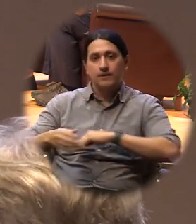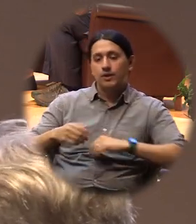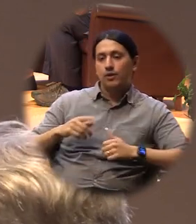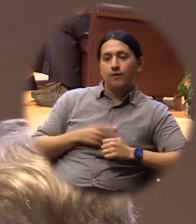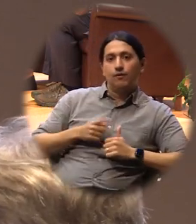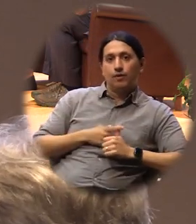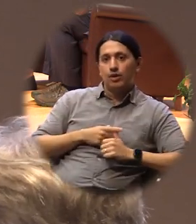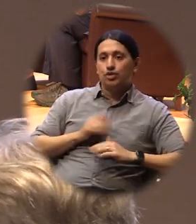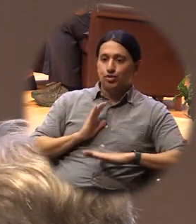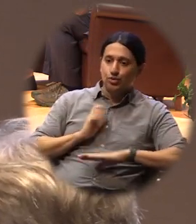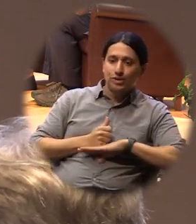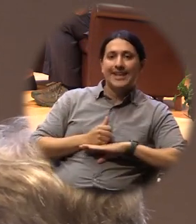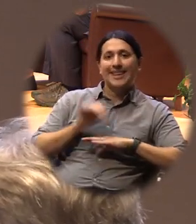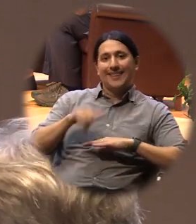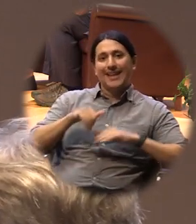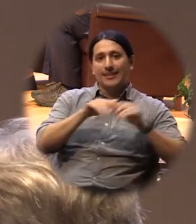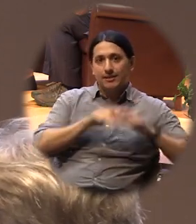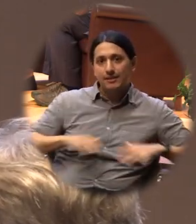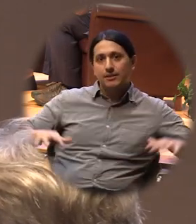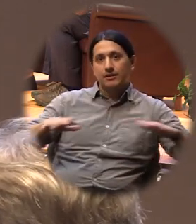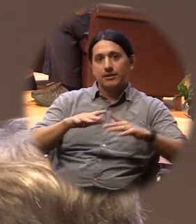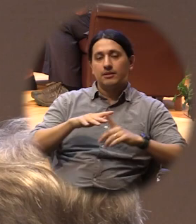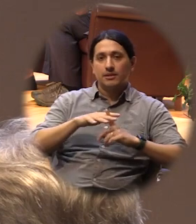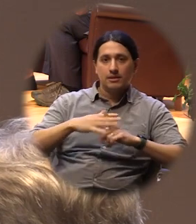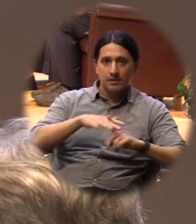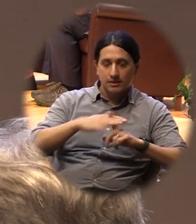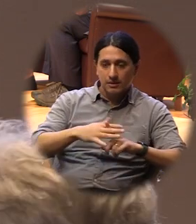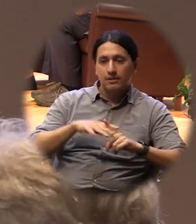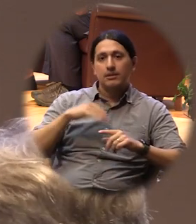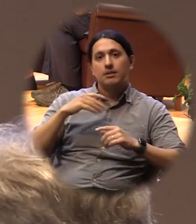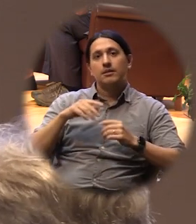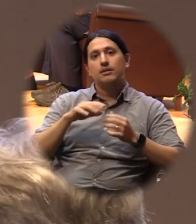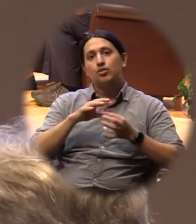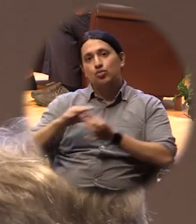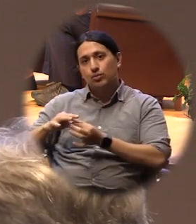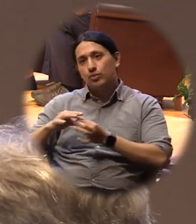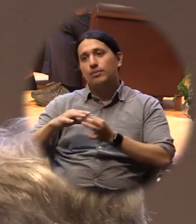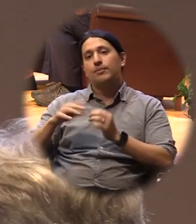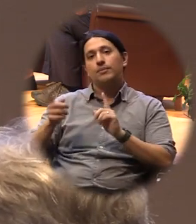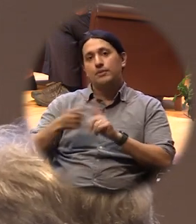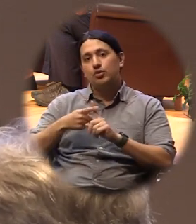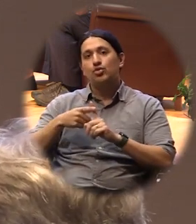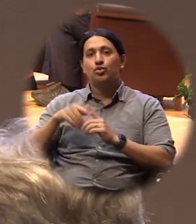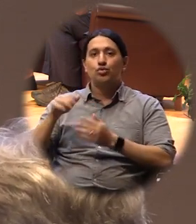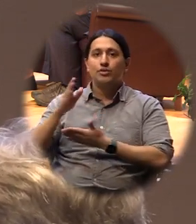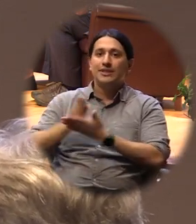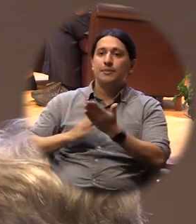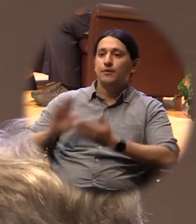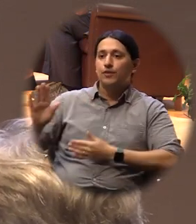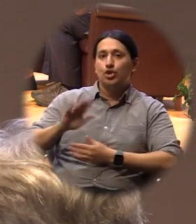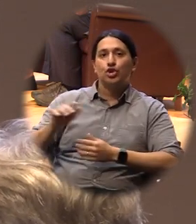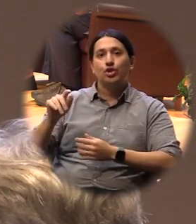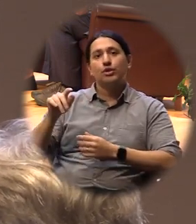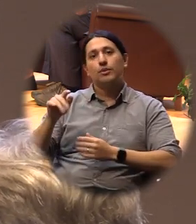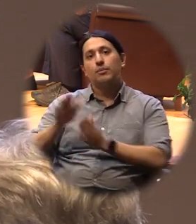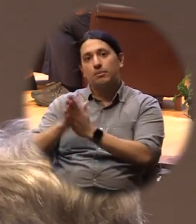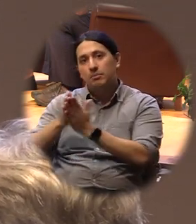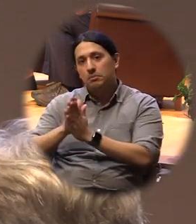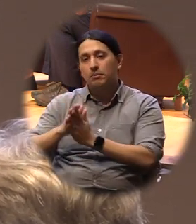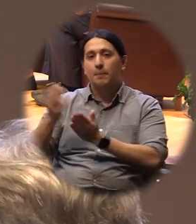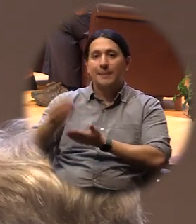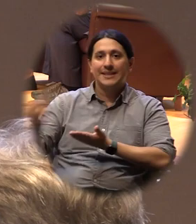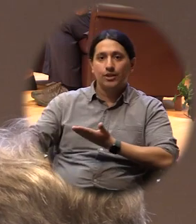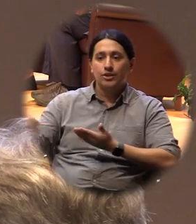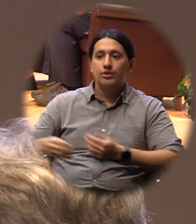digging into some of those materials of your own personal understanding, as well as like the research at